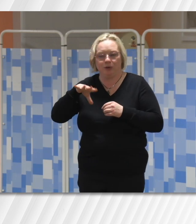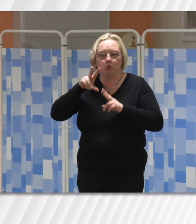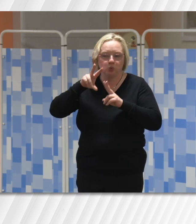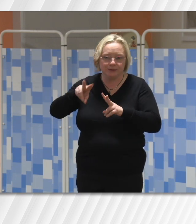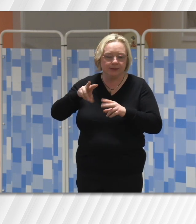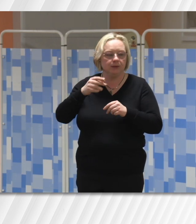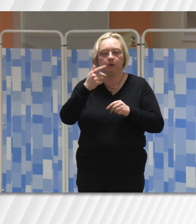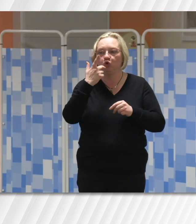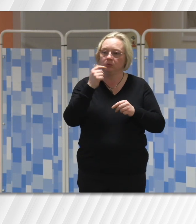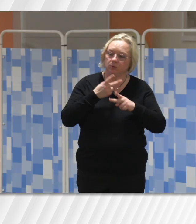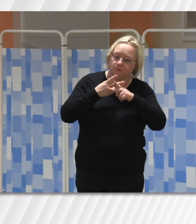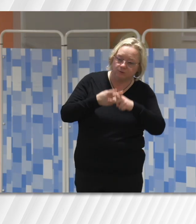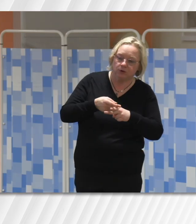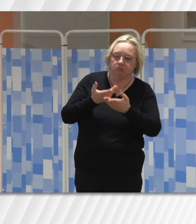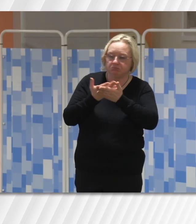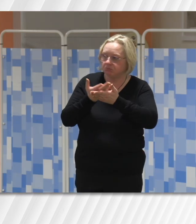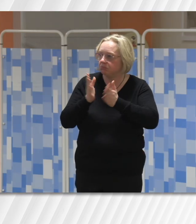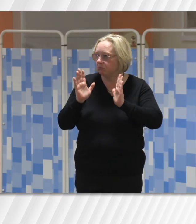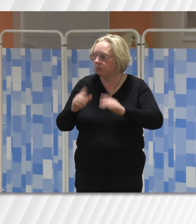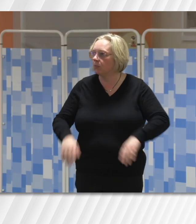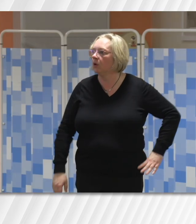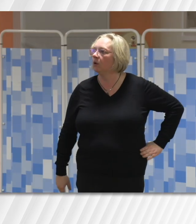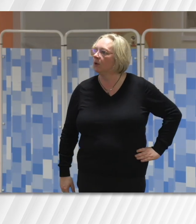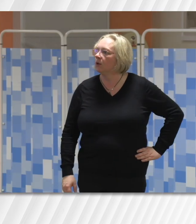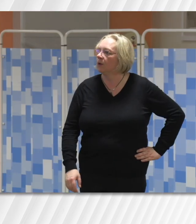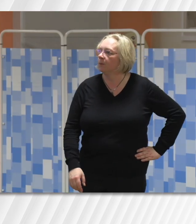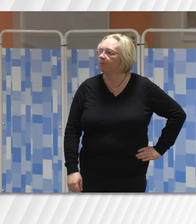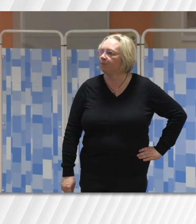Hope that answers your question. So once you're on